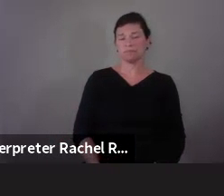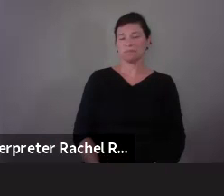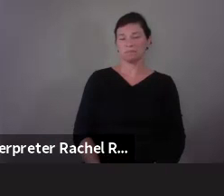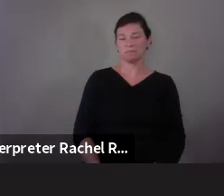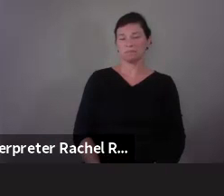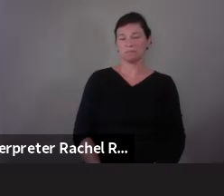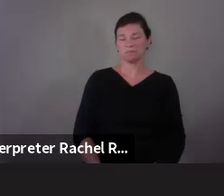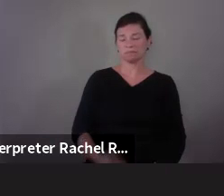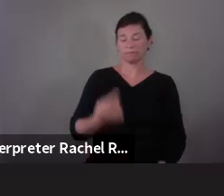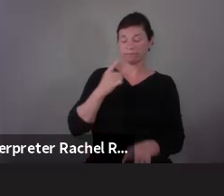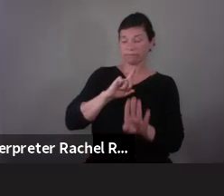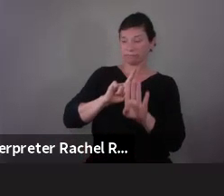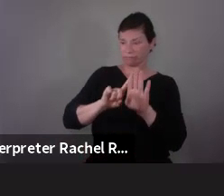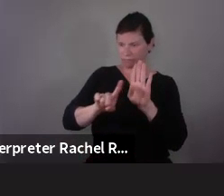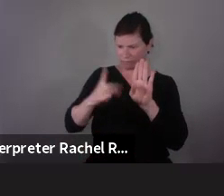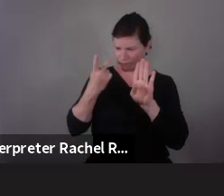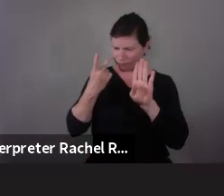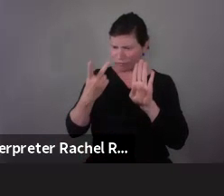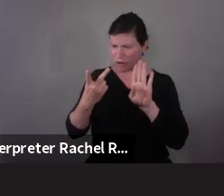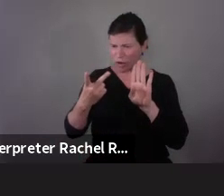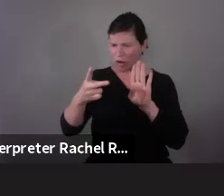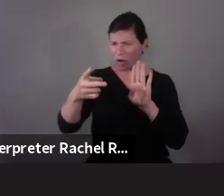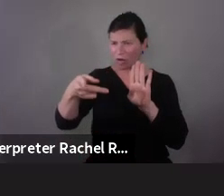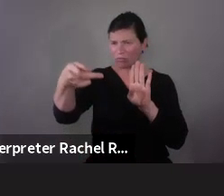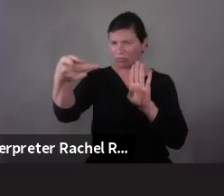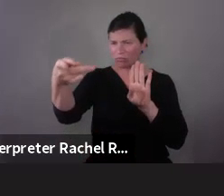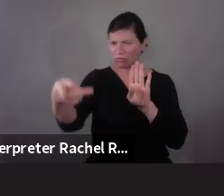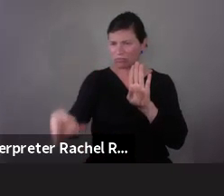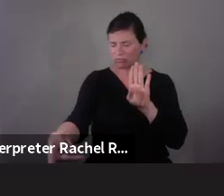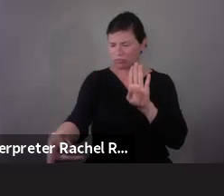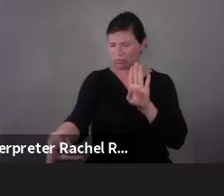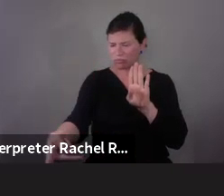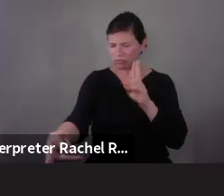I saw you on the floor.